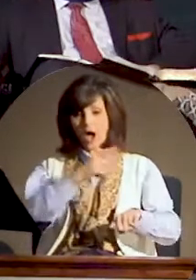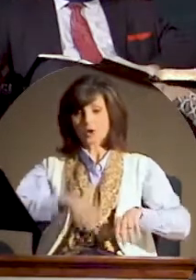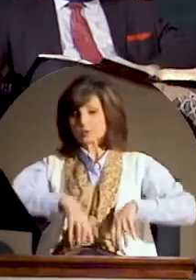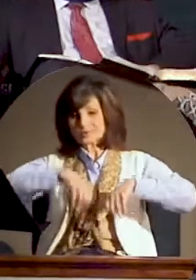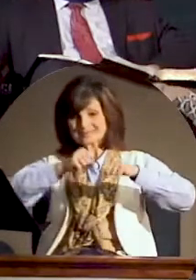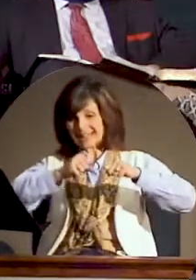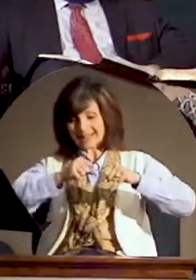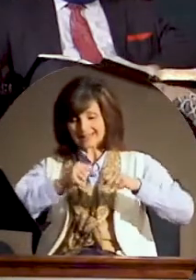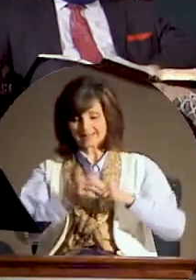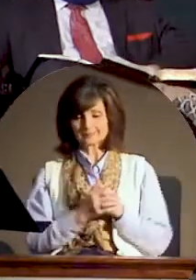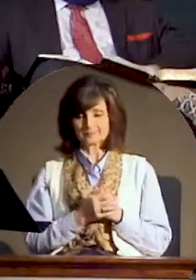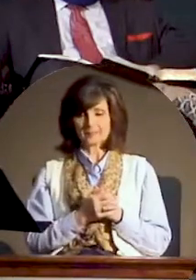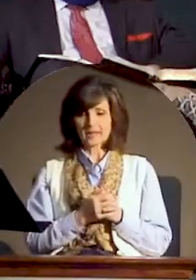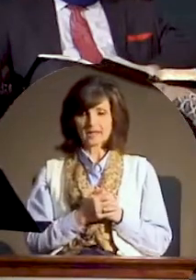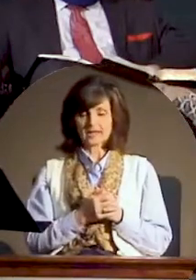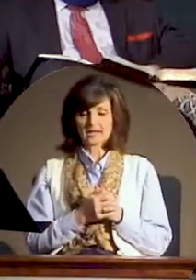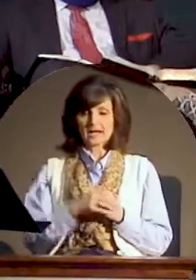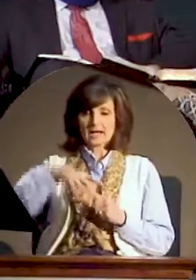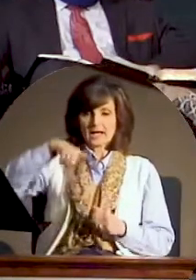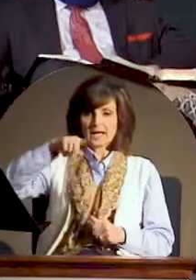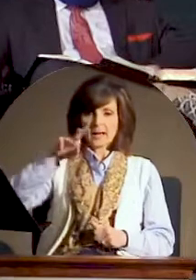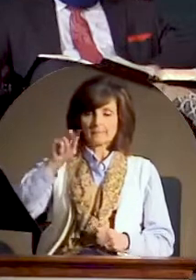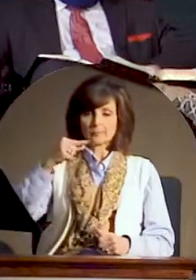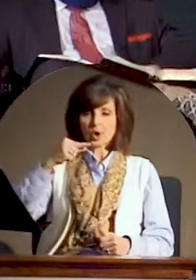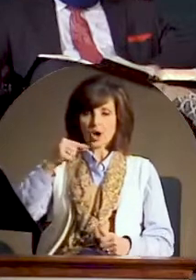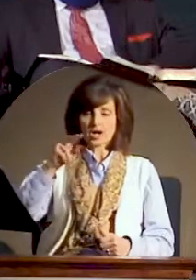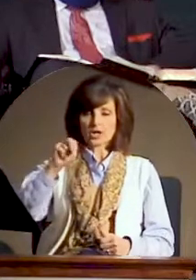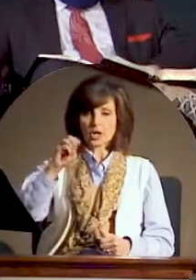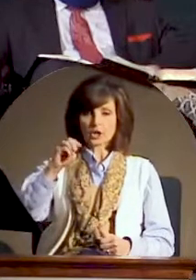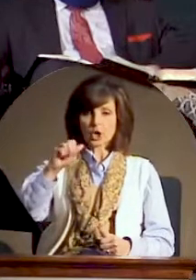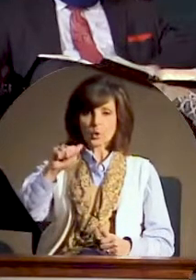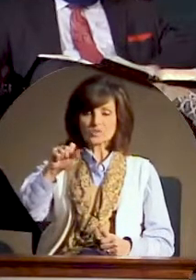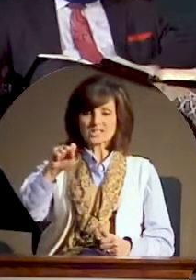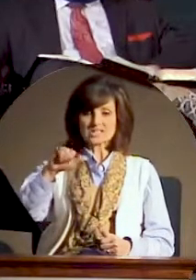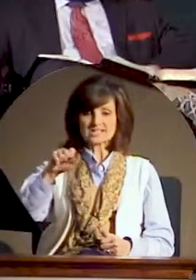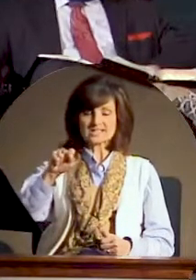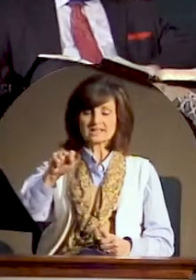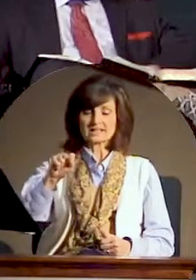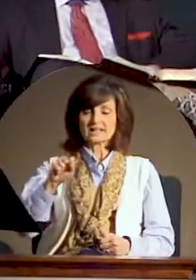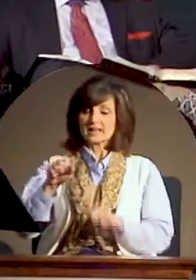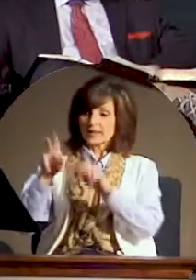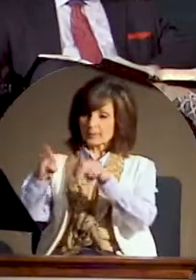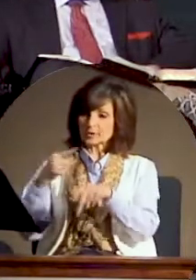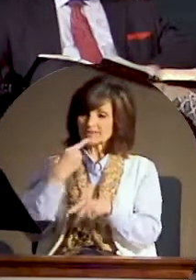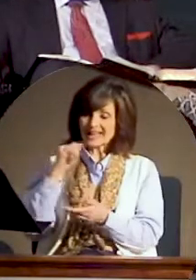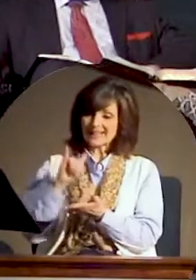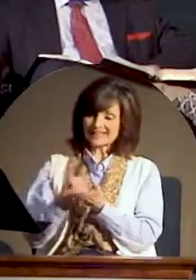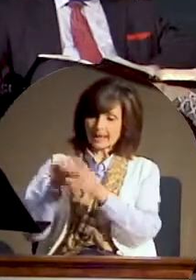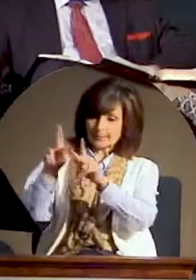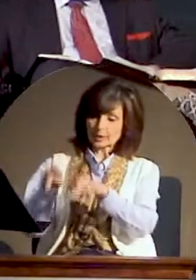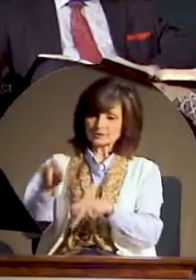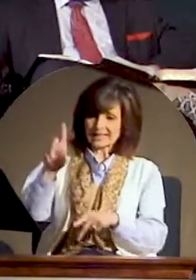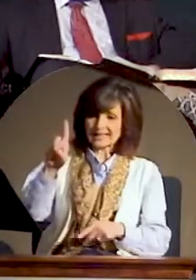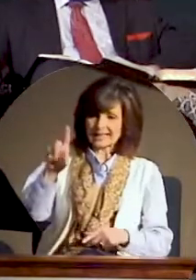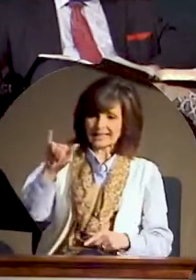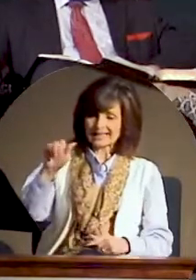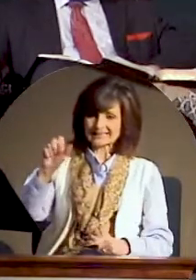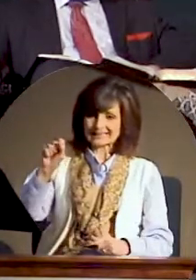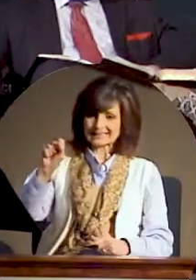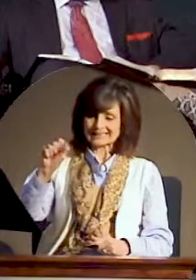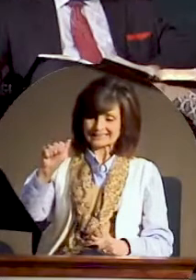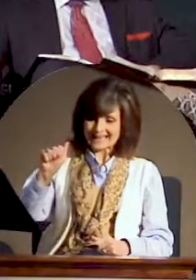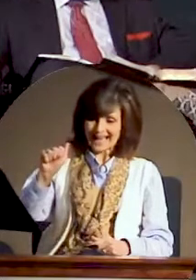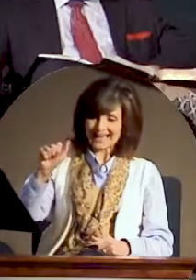A prognosis. You know, many times we'll say this, oh, so-and-so, they've been diagnosed with cancer, but